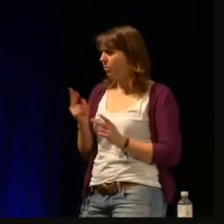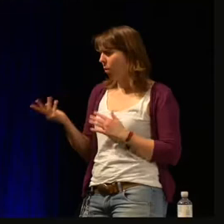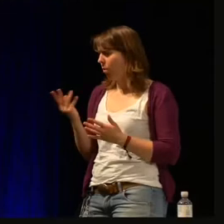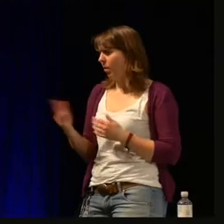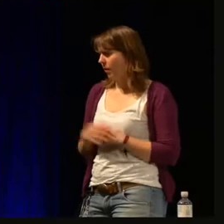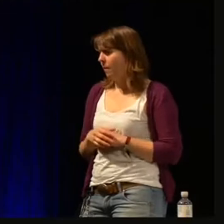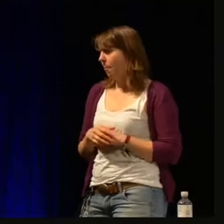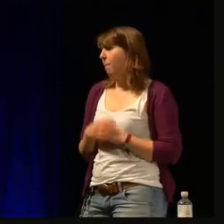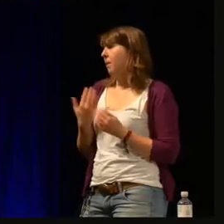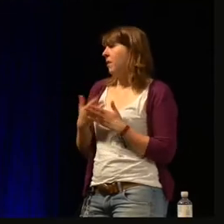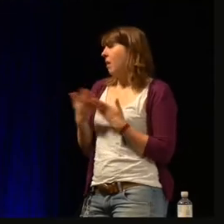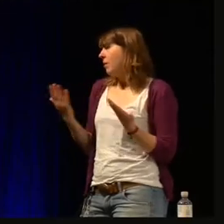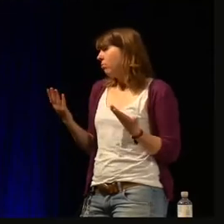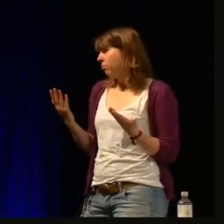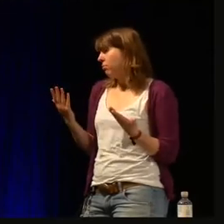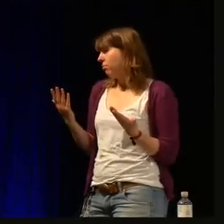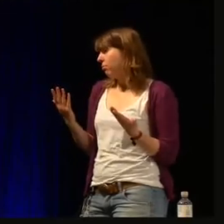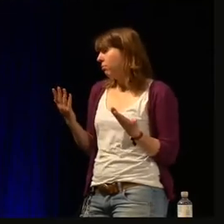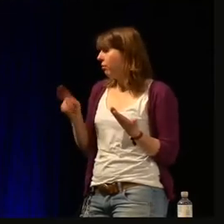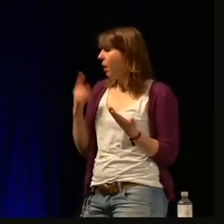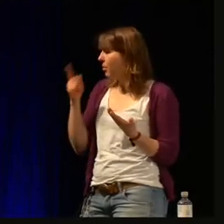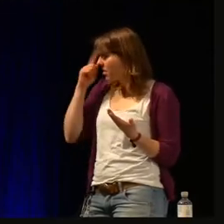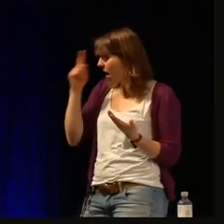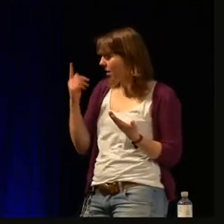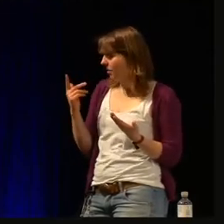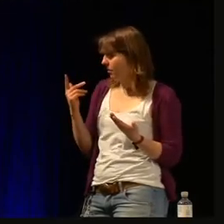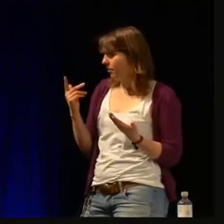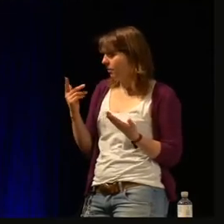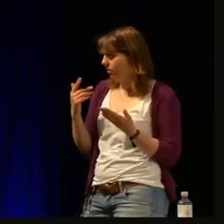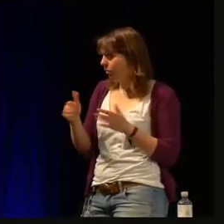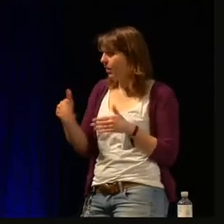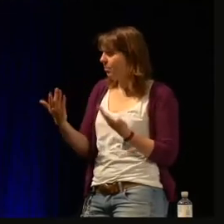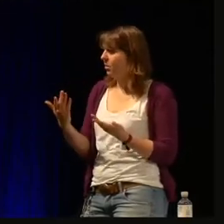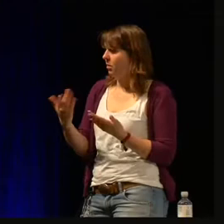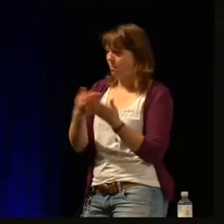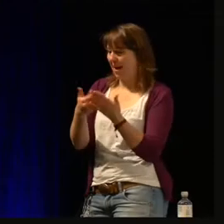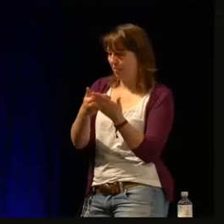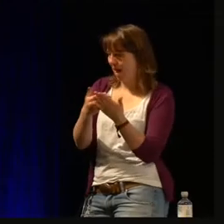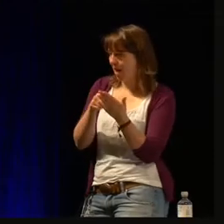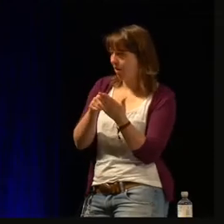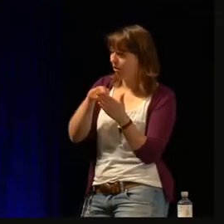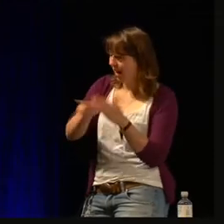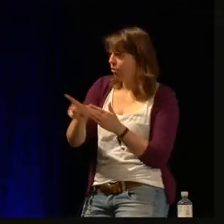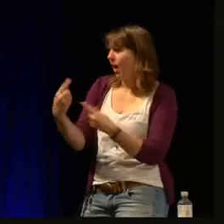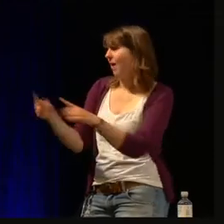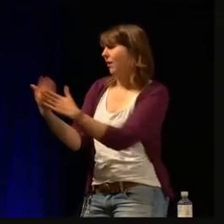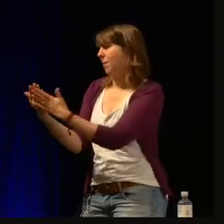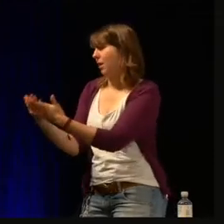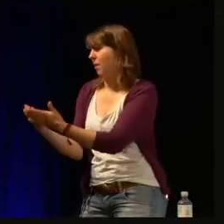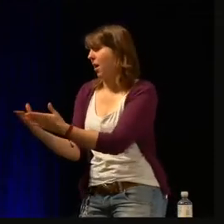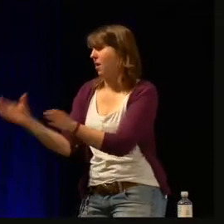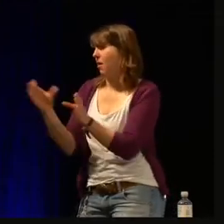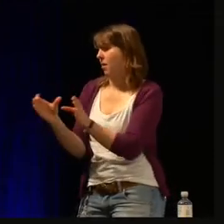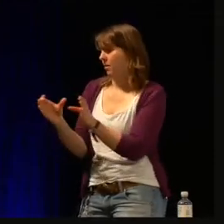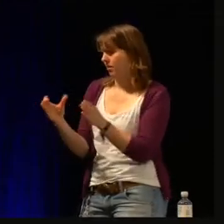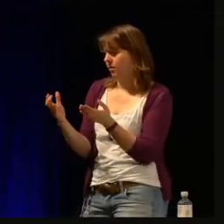let us draw conclusions. And when we say that we have certain values that are